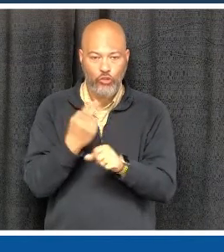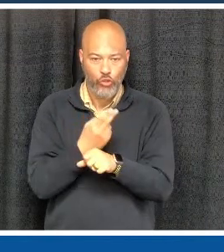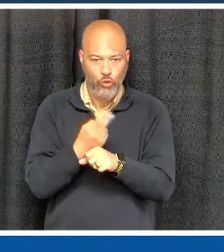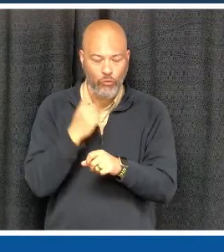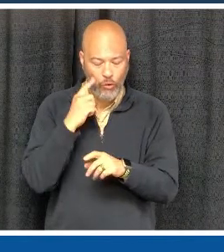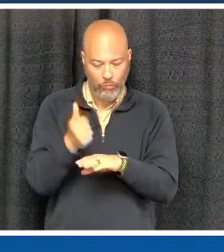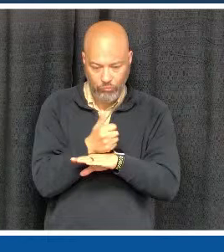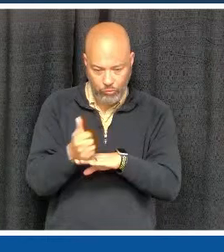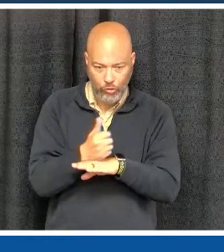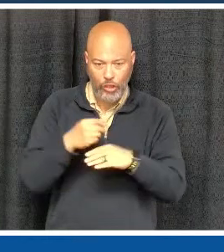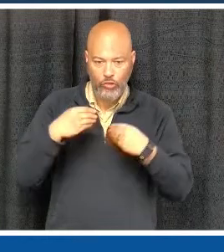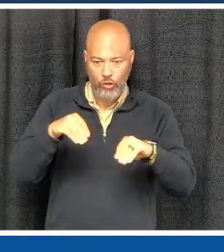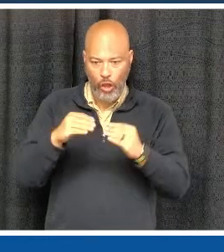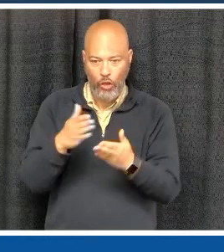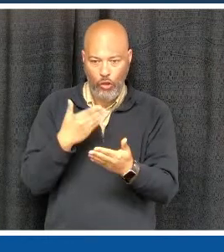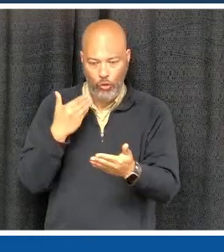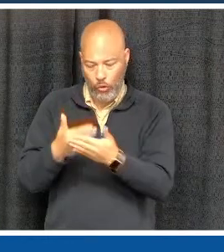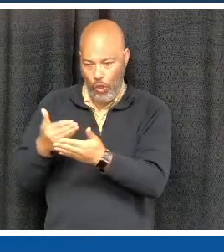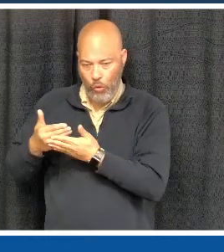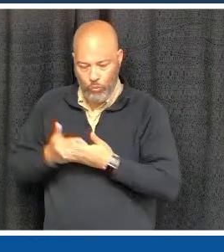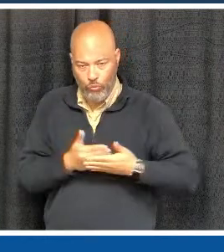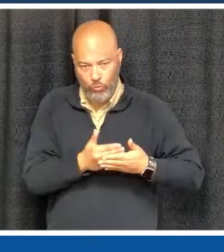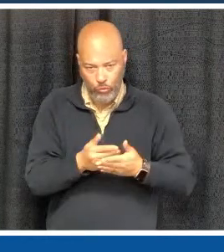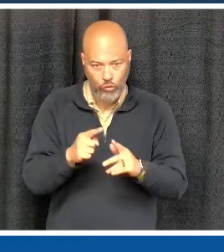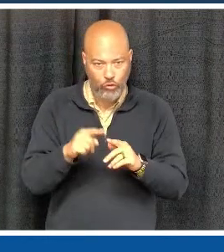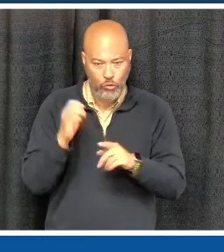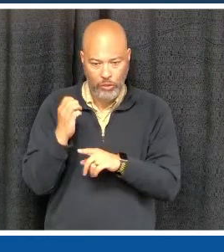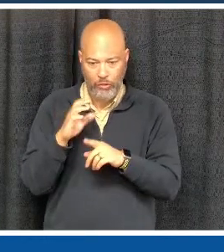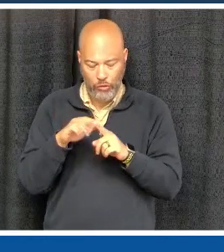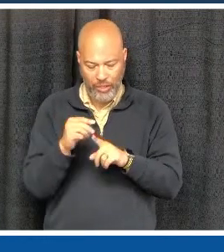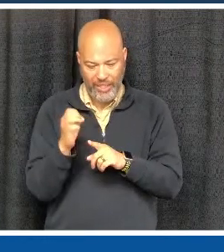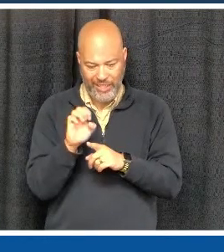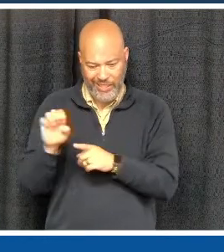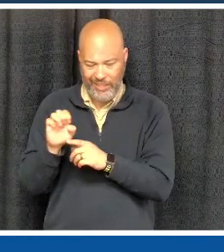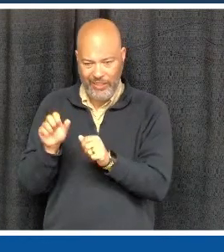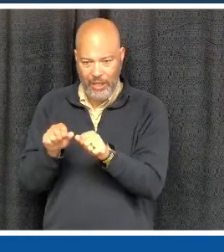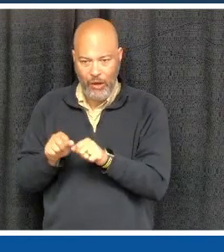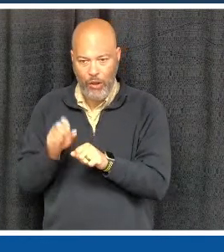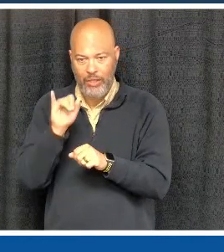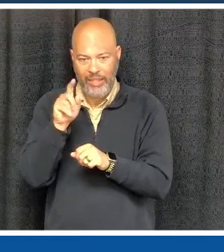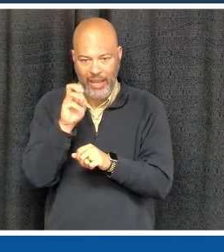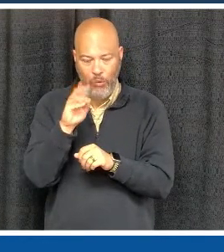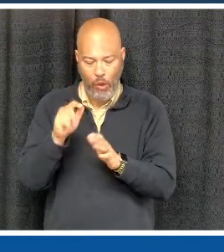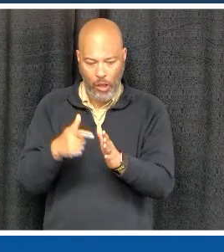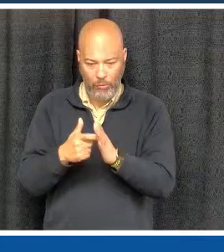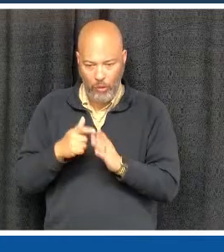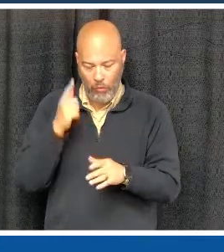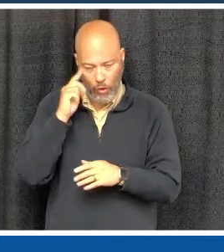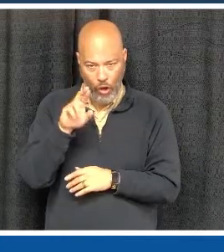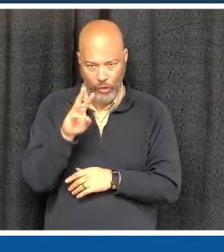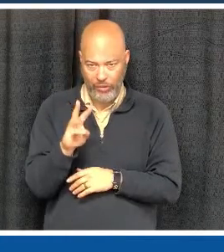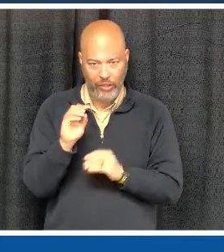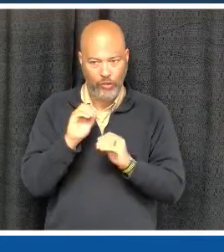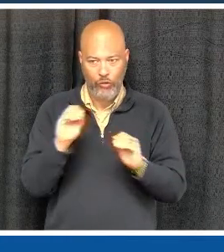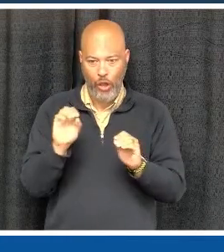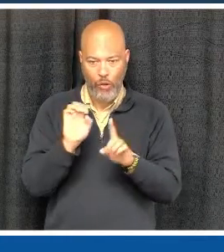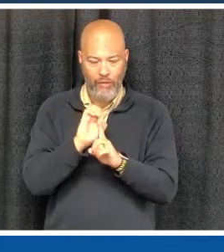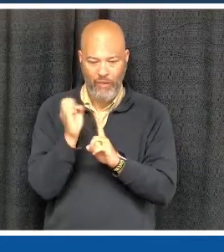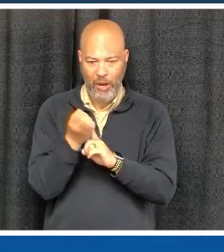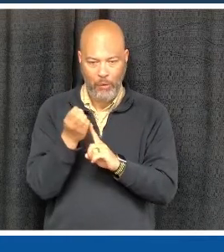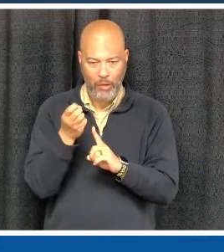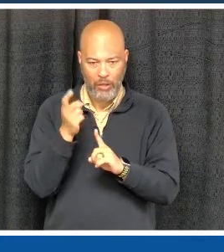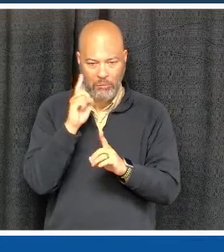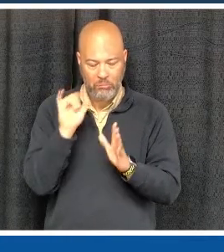transit and retail services within a close proximity to the east. Sidewalks will be required as per R6, and no adverse environmental issues